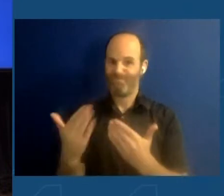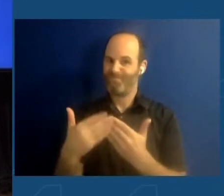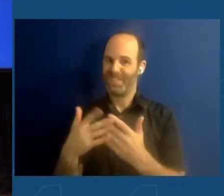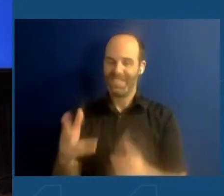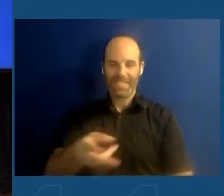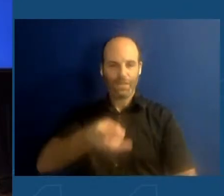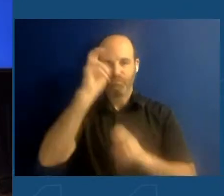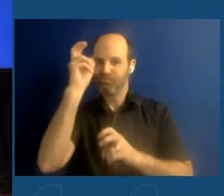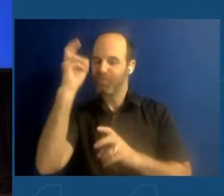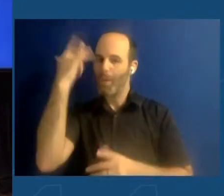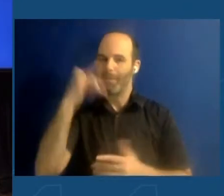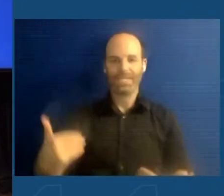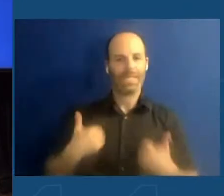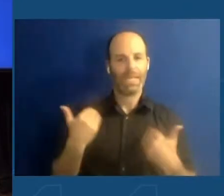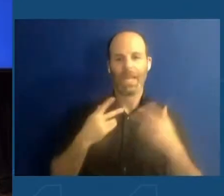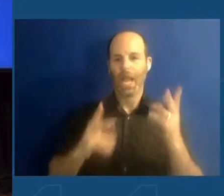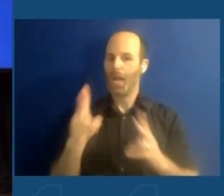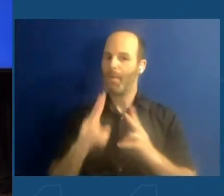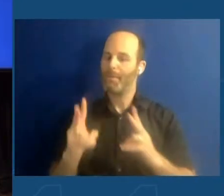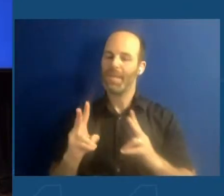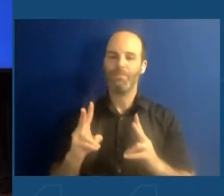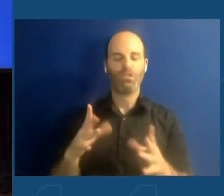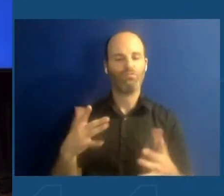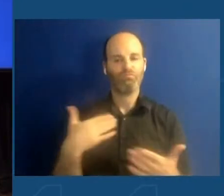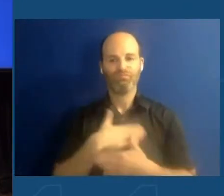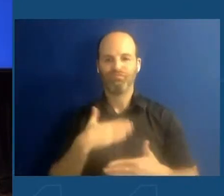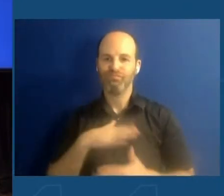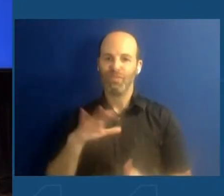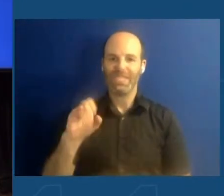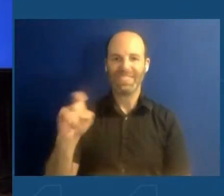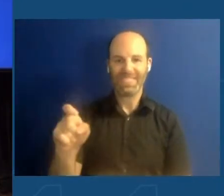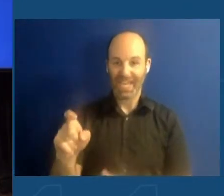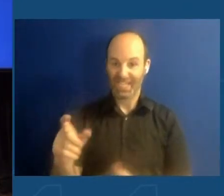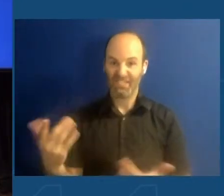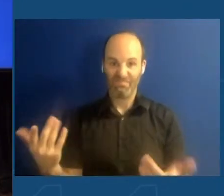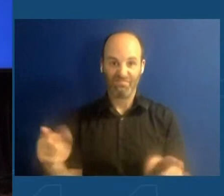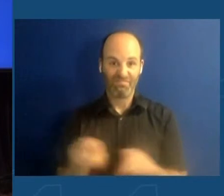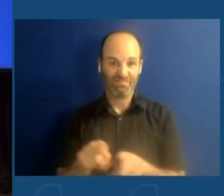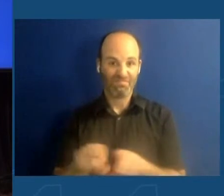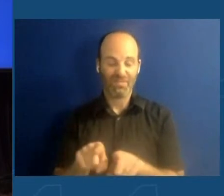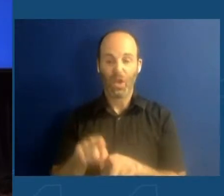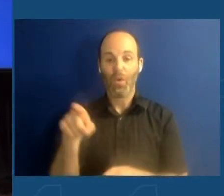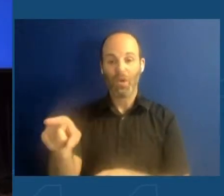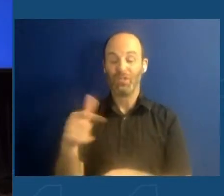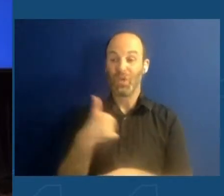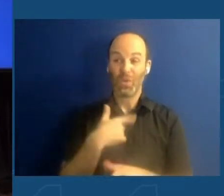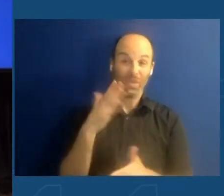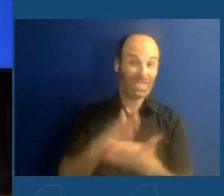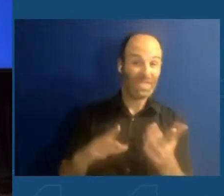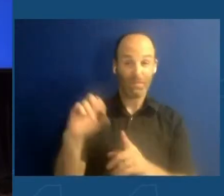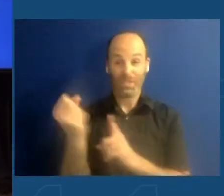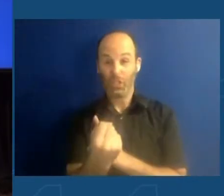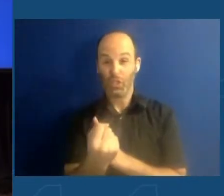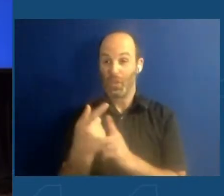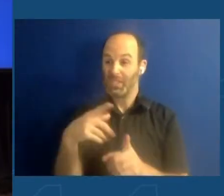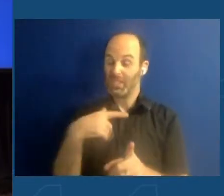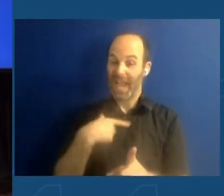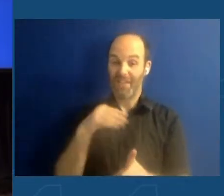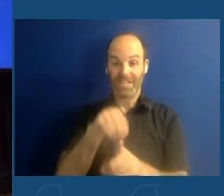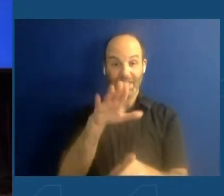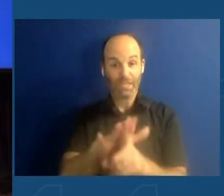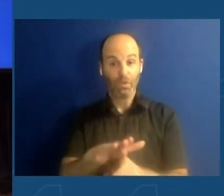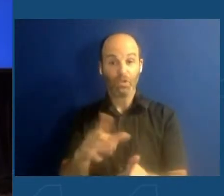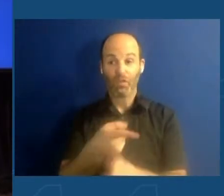Young people engage in sex as well. And there are, situations where there could be exposure from their